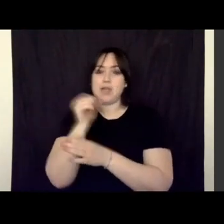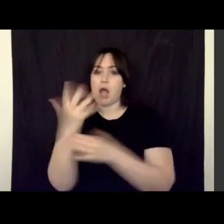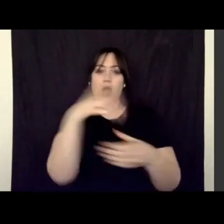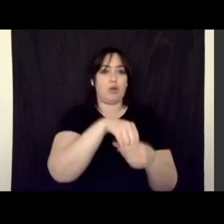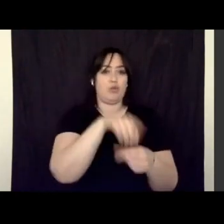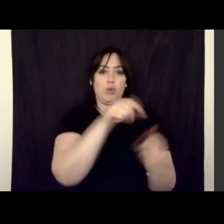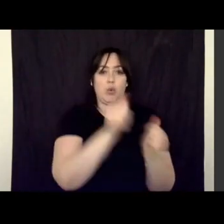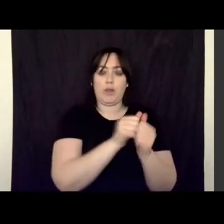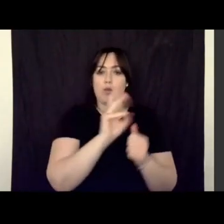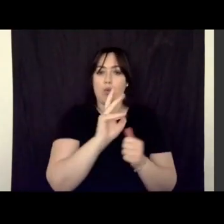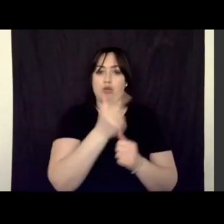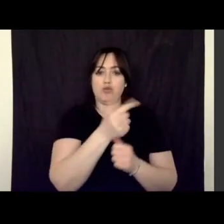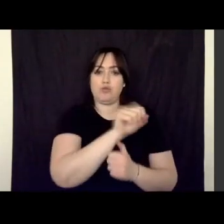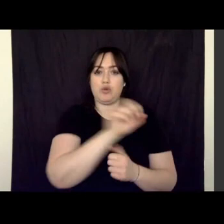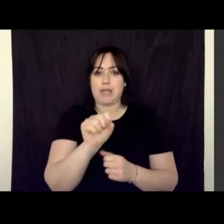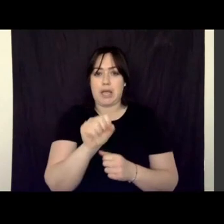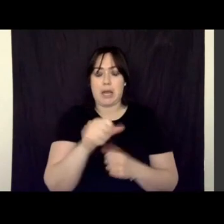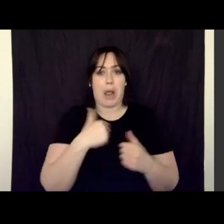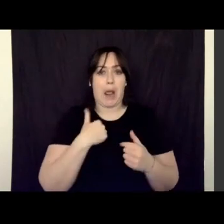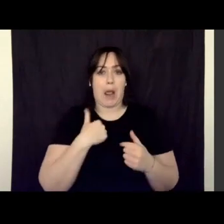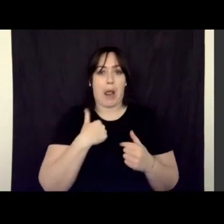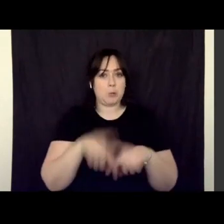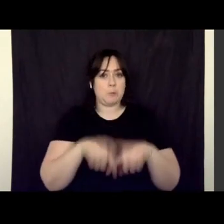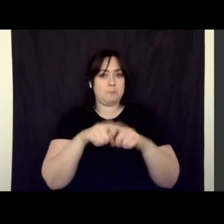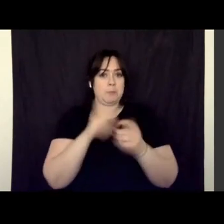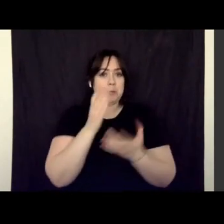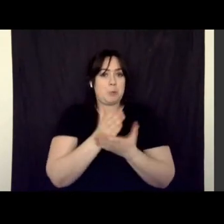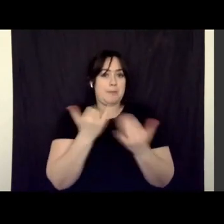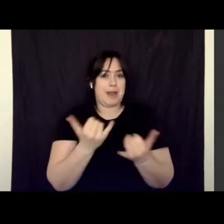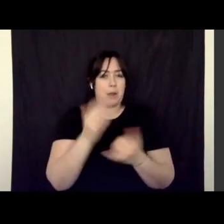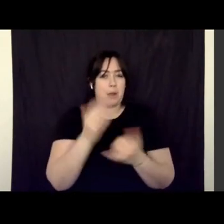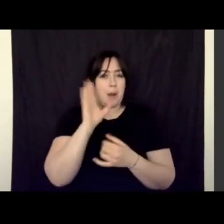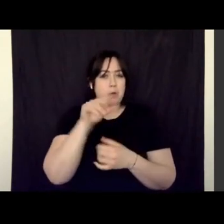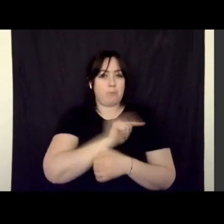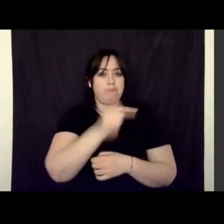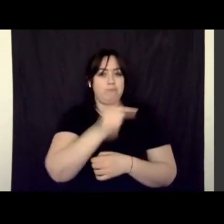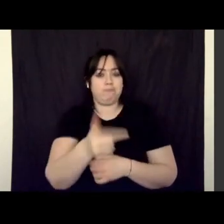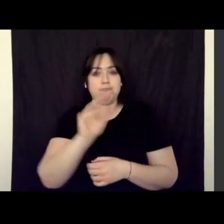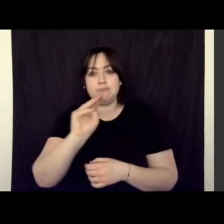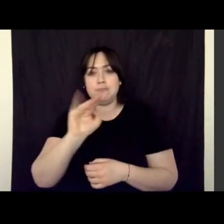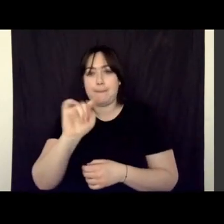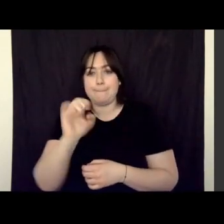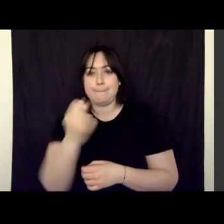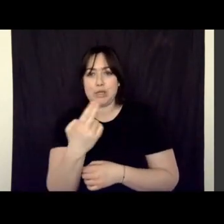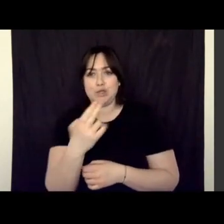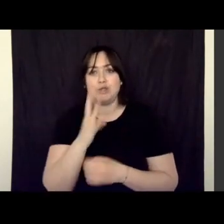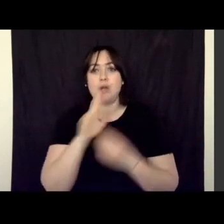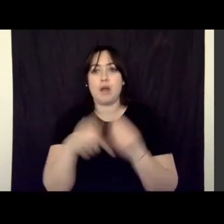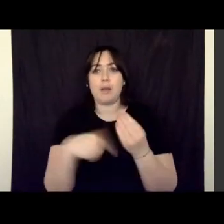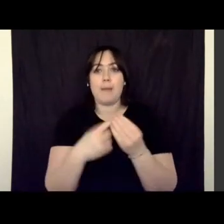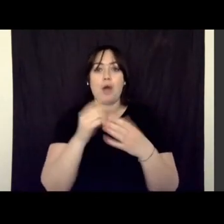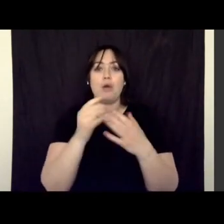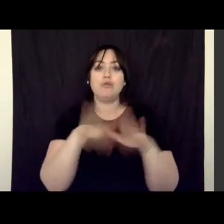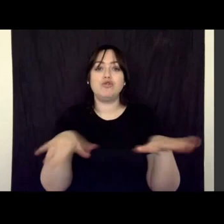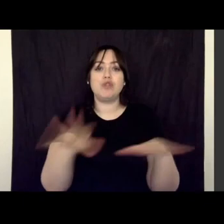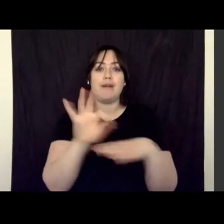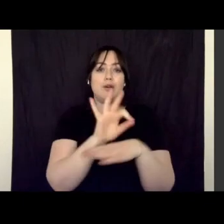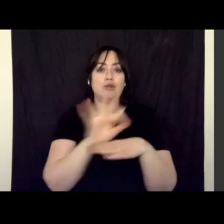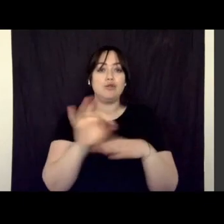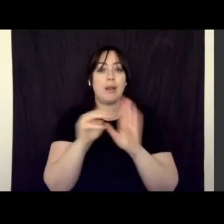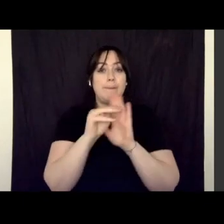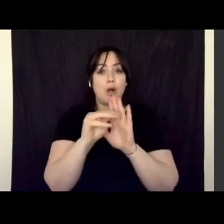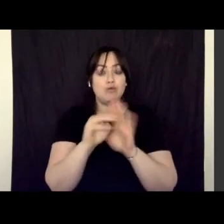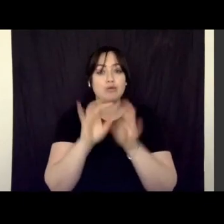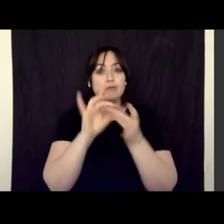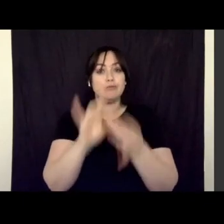here. I know that Mitch is going to take over and talk about the child functioning module with respect to teachers, but of course I will be happy to answer